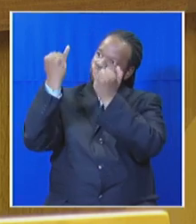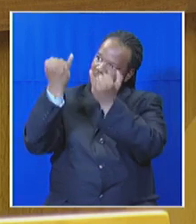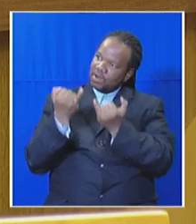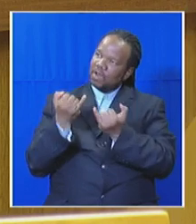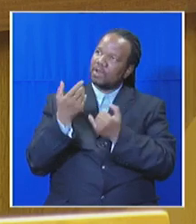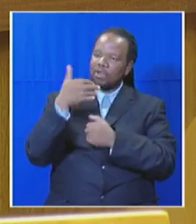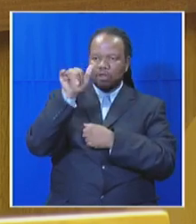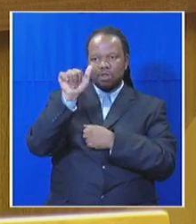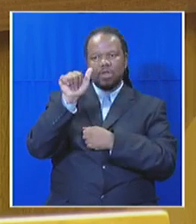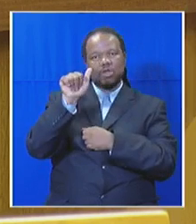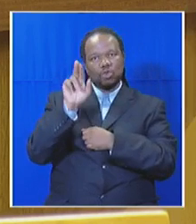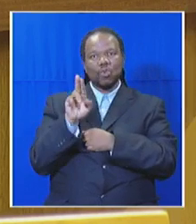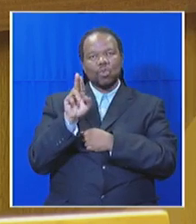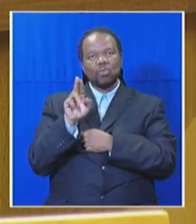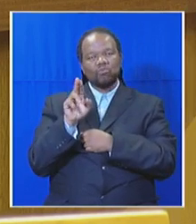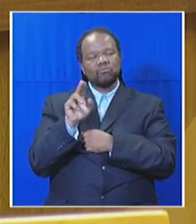We stand ready